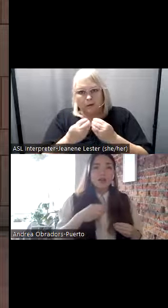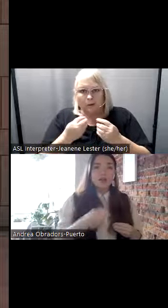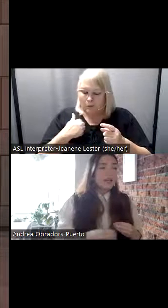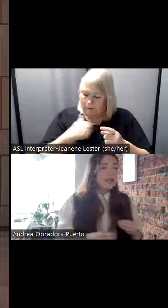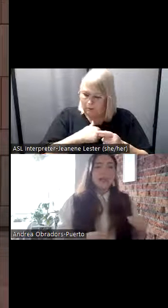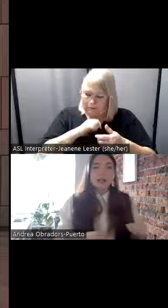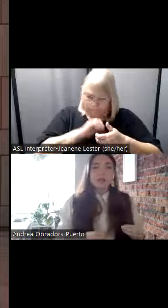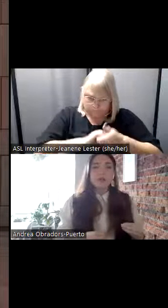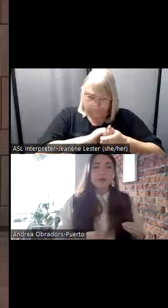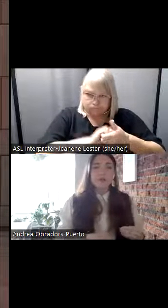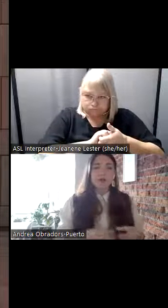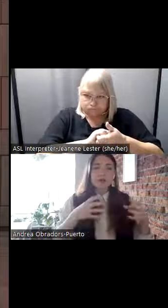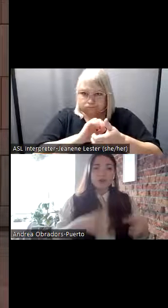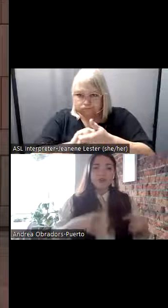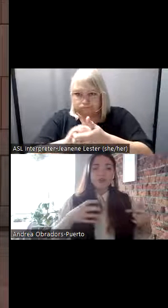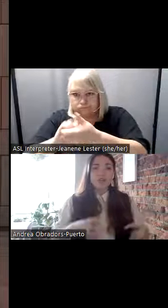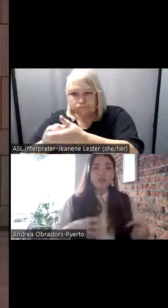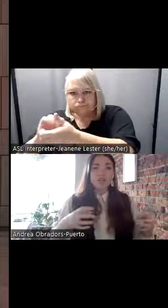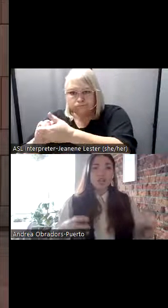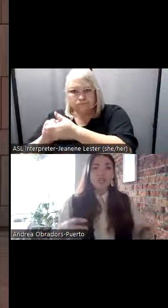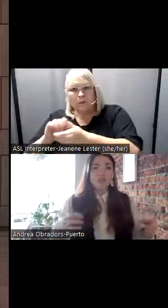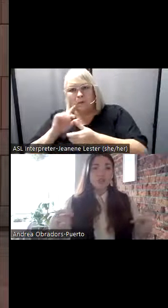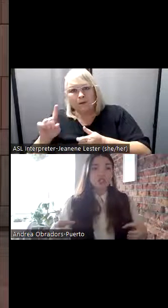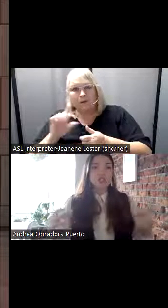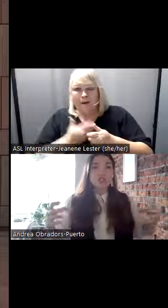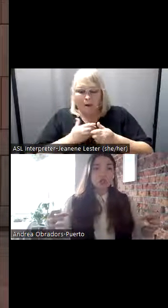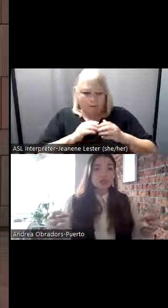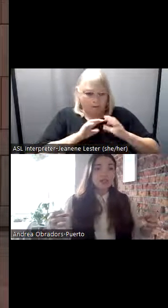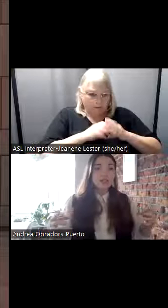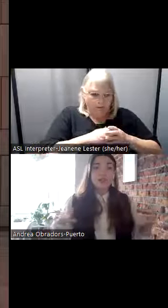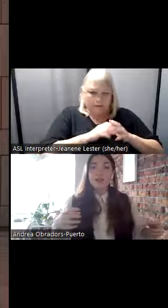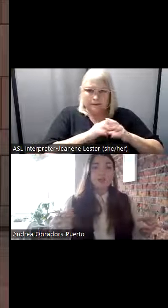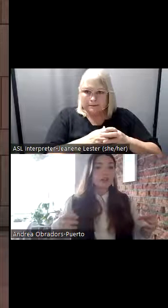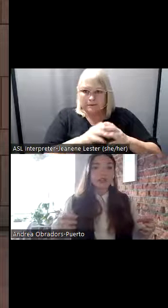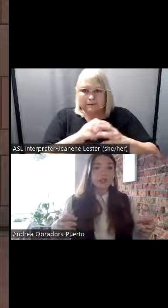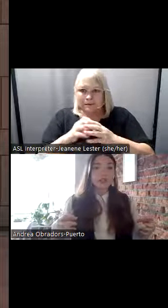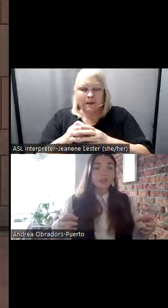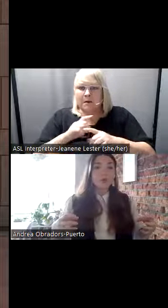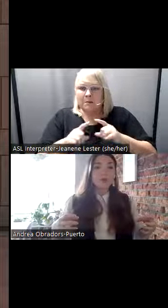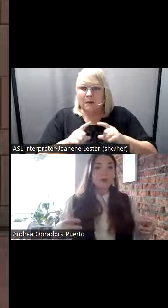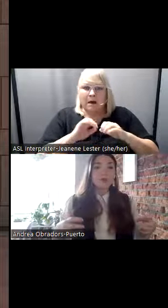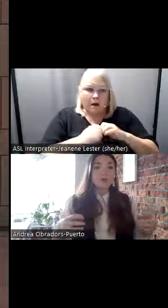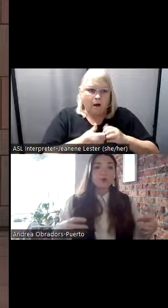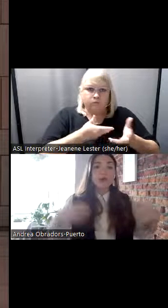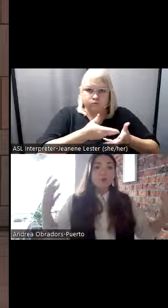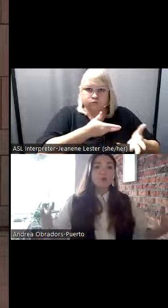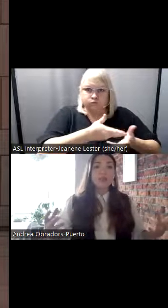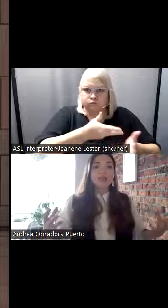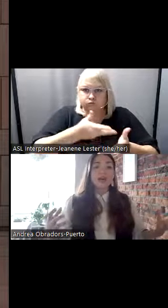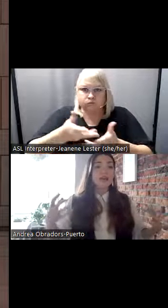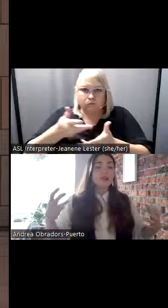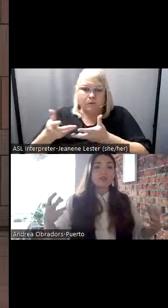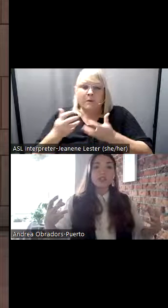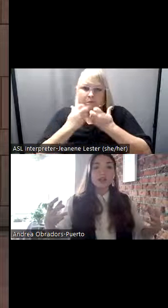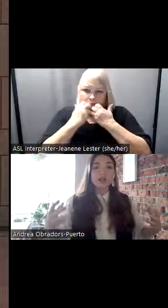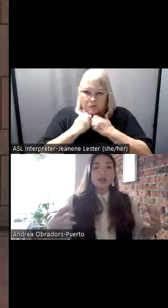work in silos and we have very differentiated structures and units that behave very differently. So we have to embrace